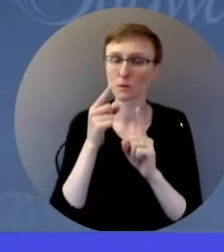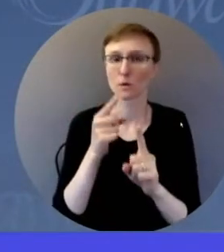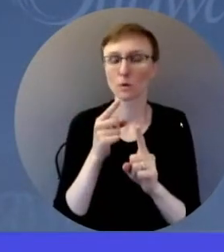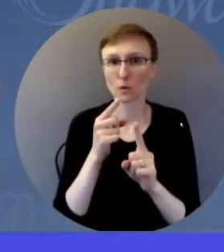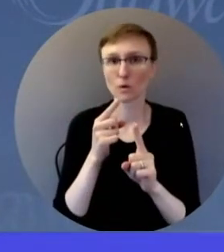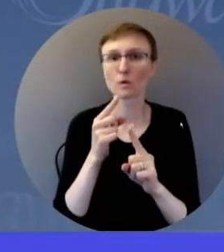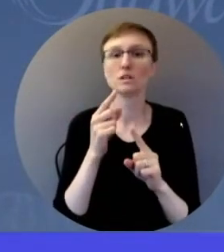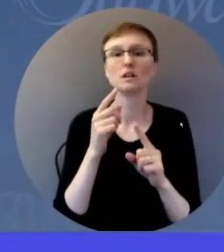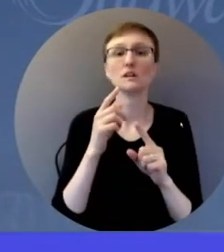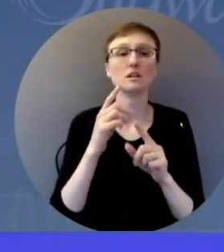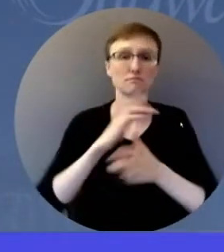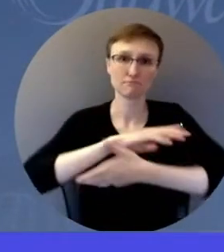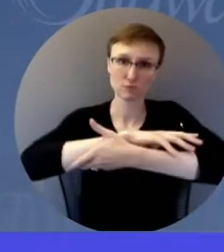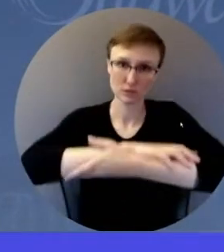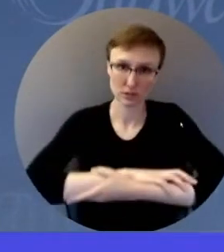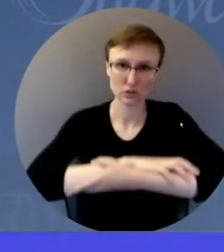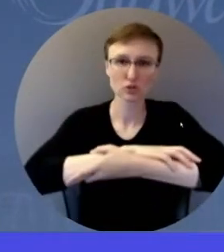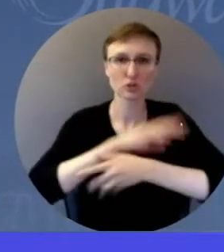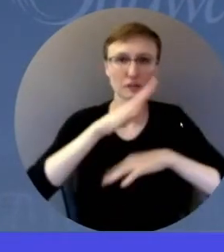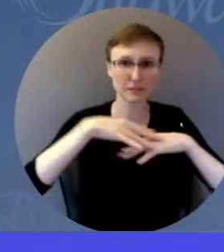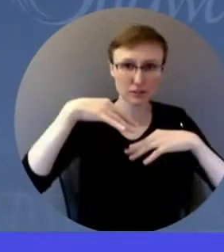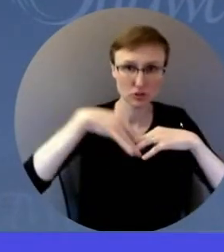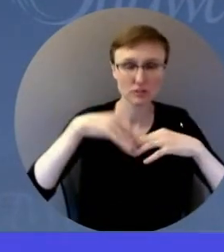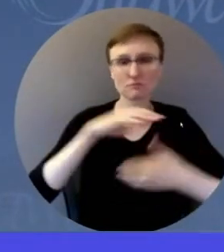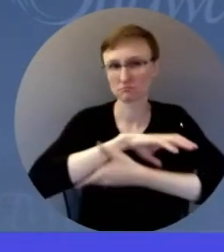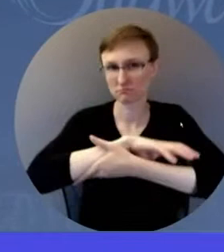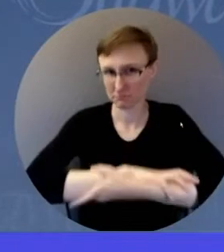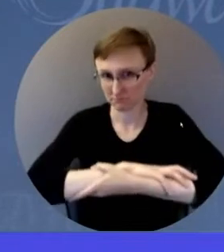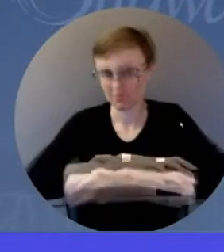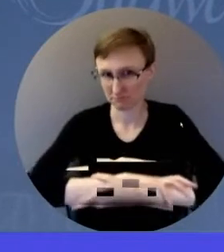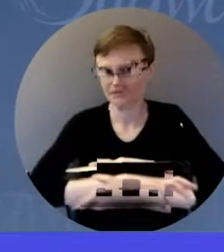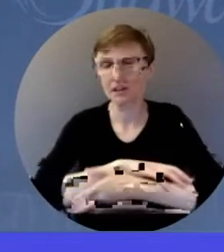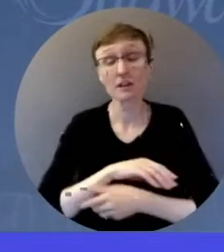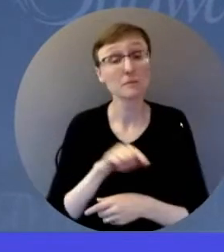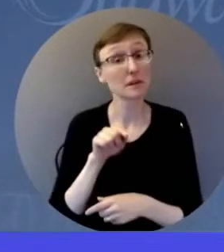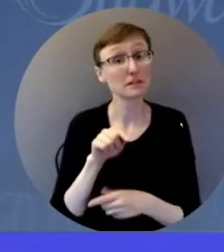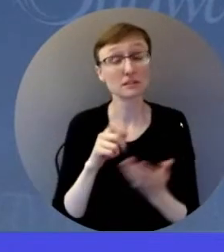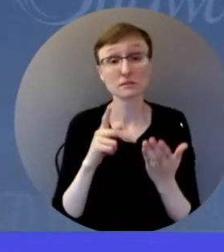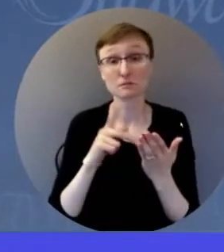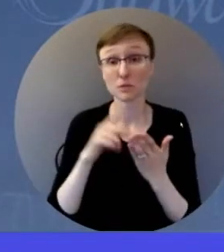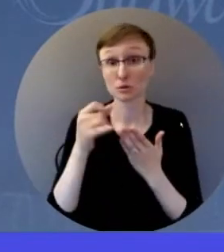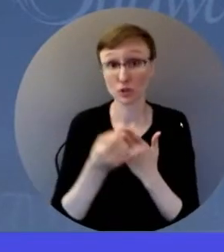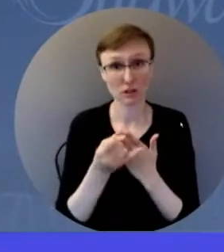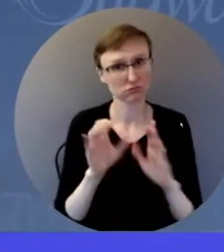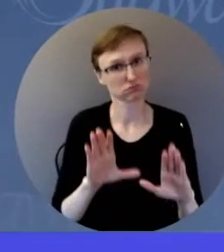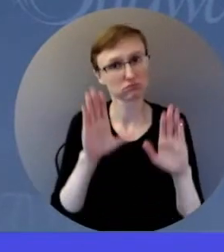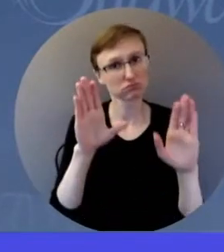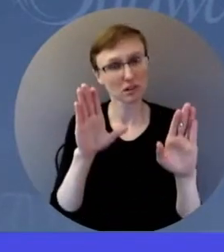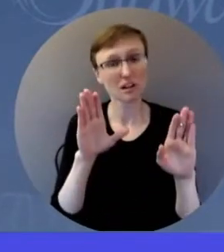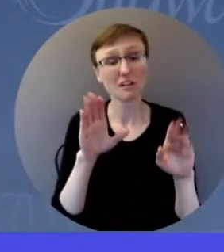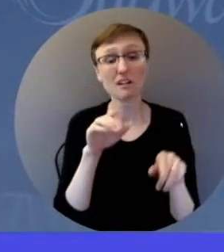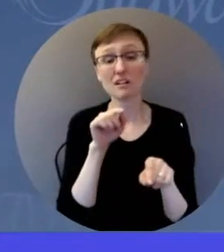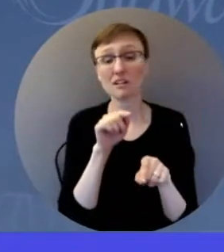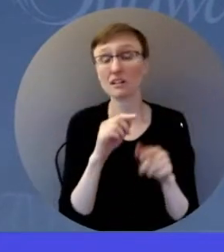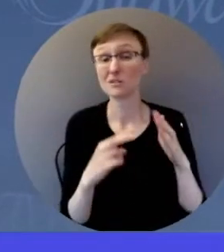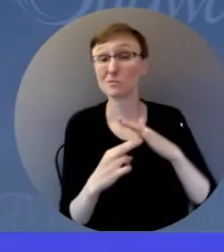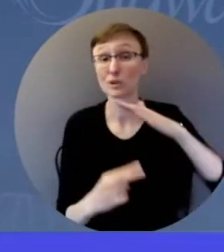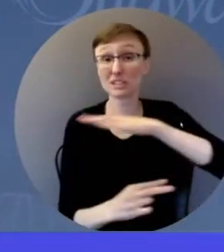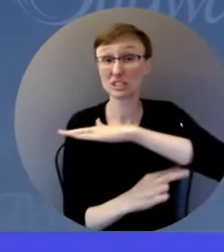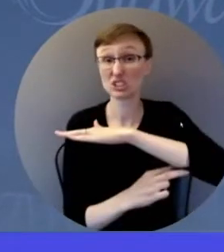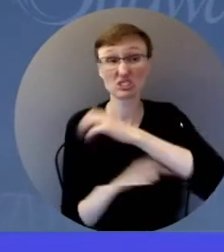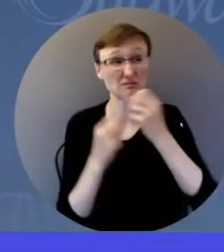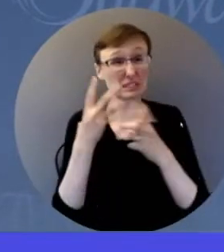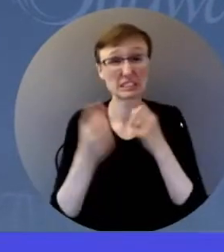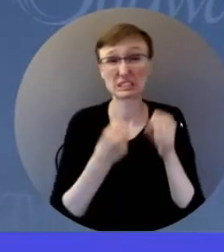it is a great project in and of itself because this was a bridge that was decommissioned many years ago. The